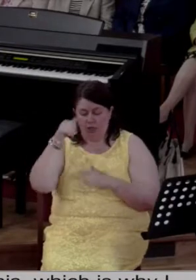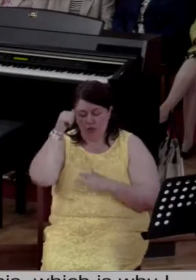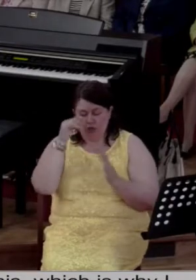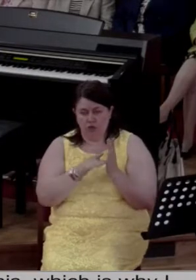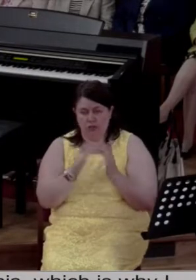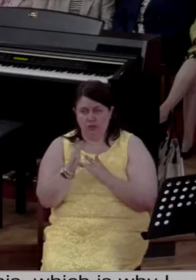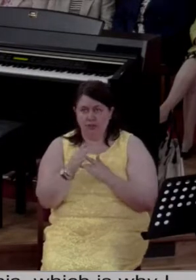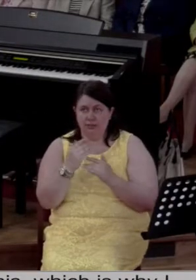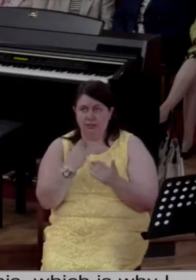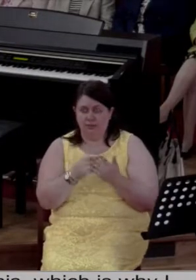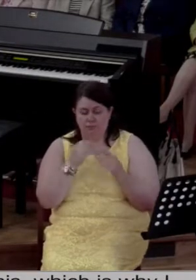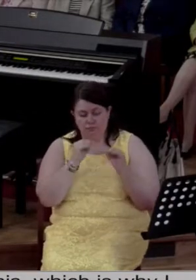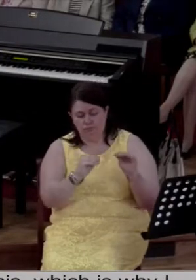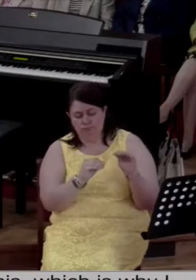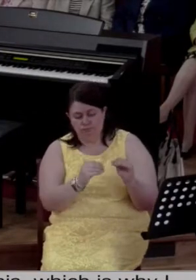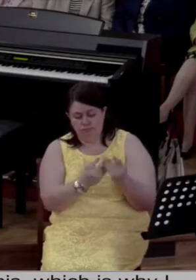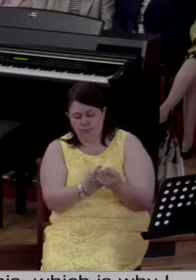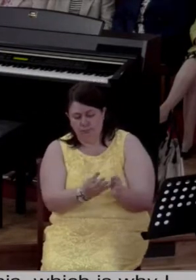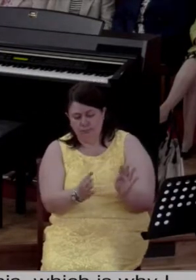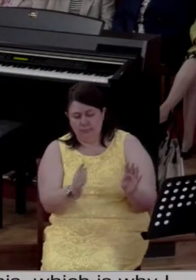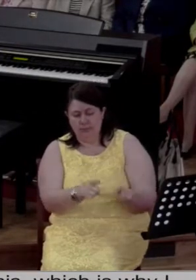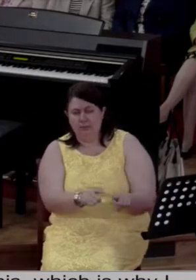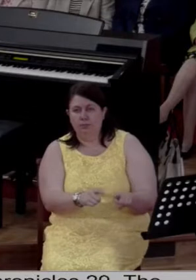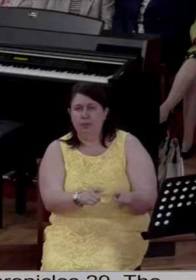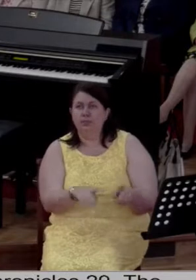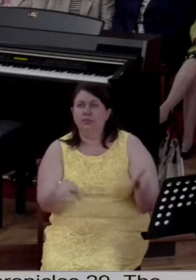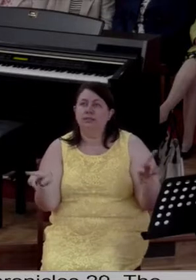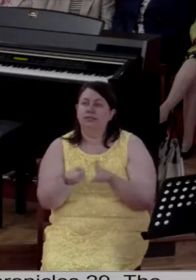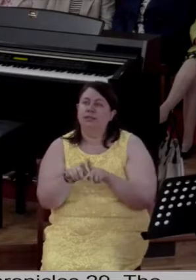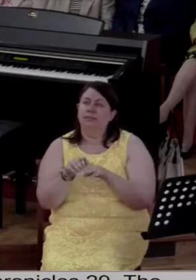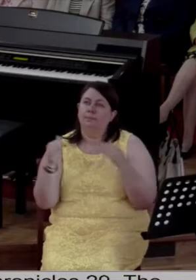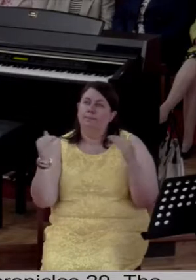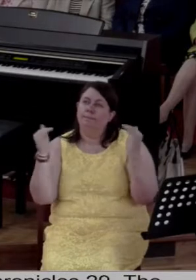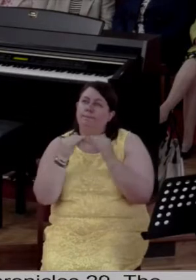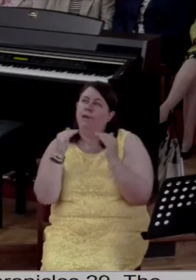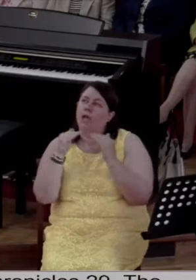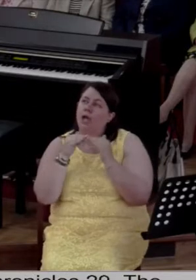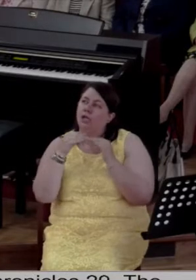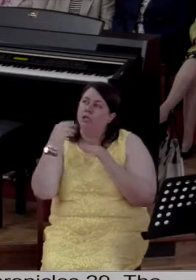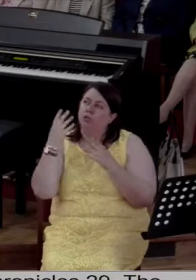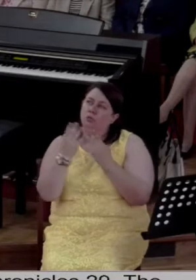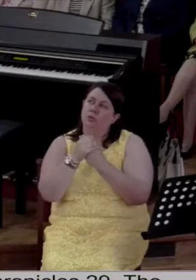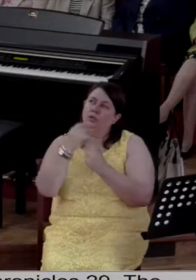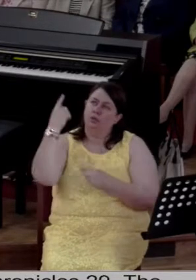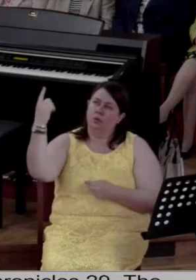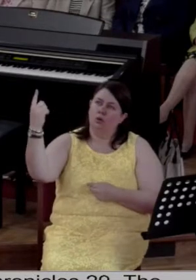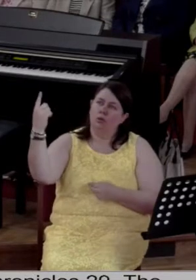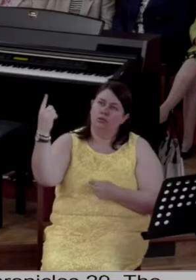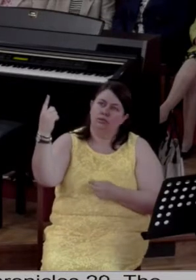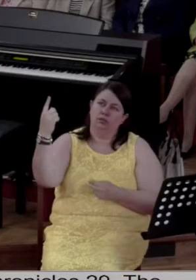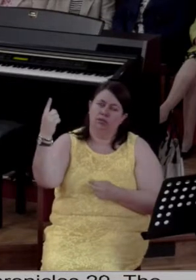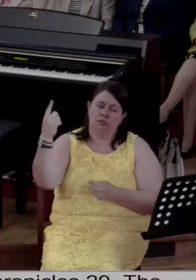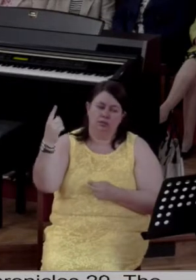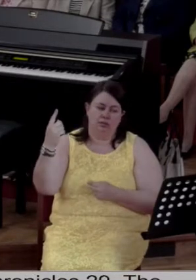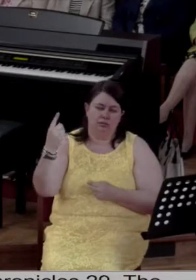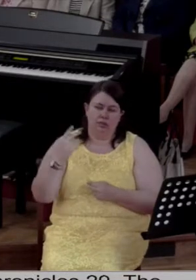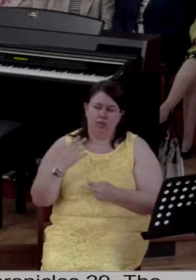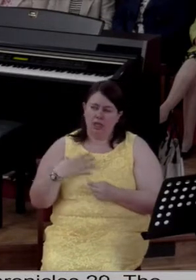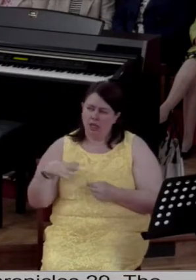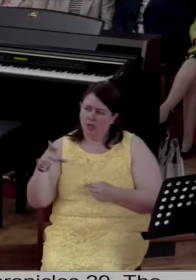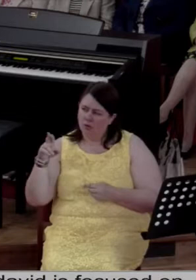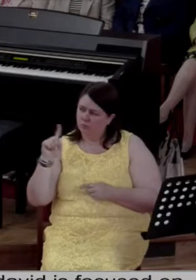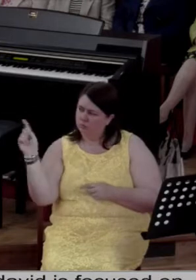first disciples, we're still in line with the Word of God. And I hope that you agree with me that that's something that we would like to be